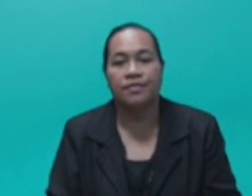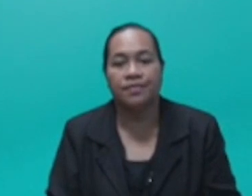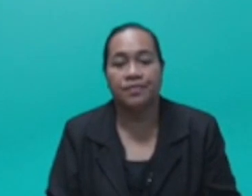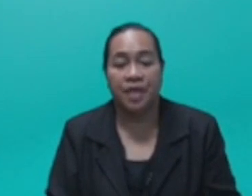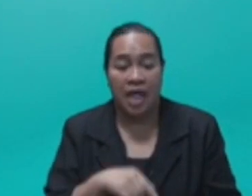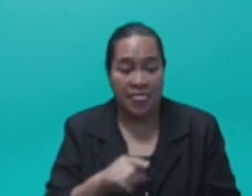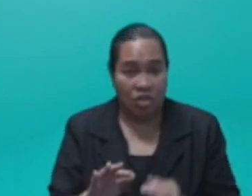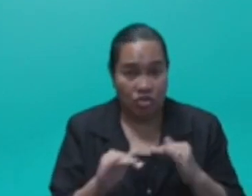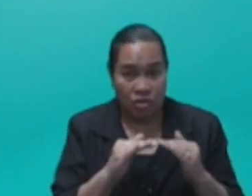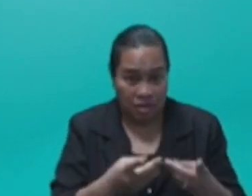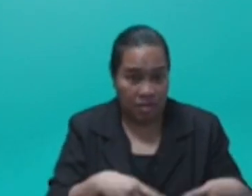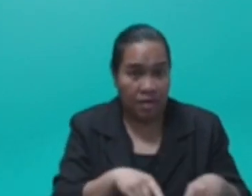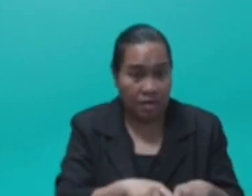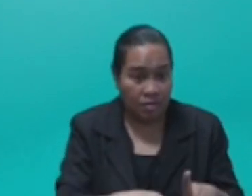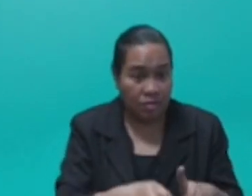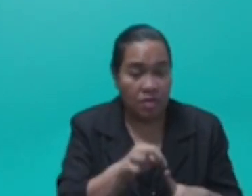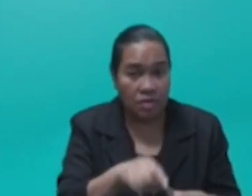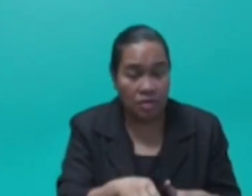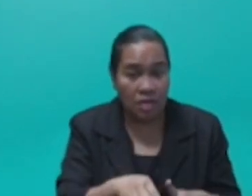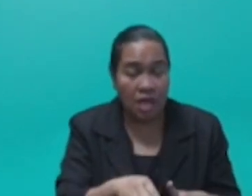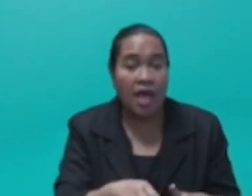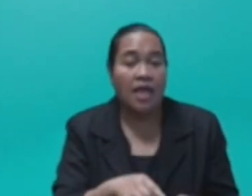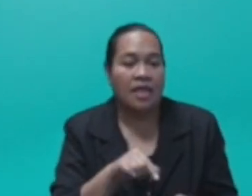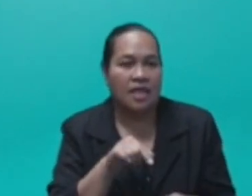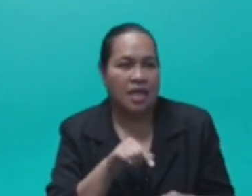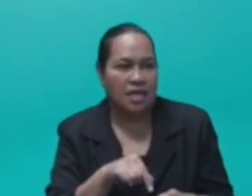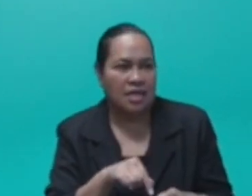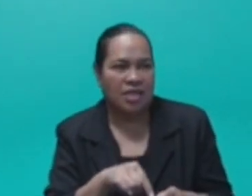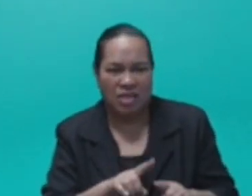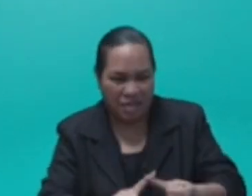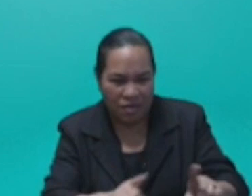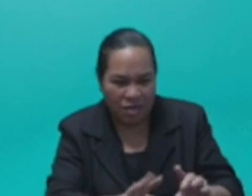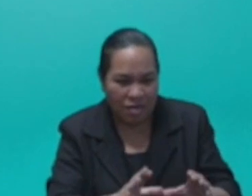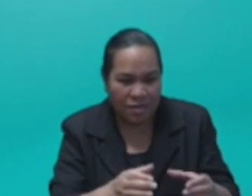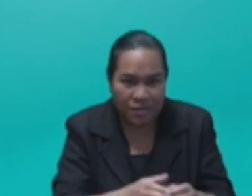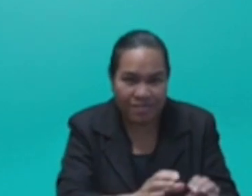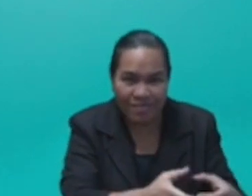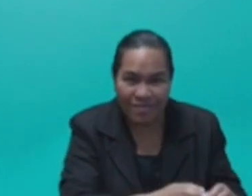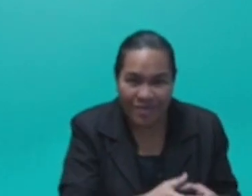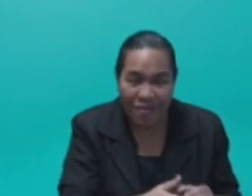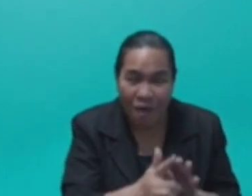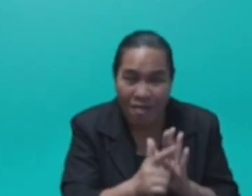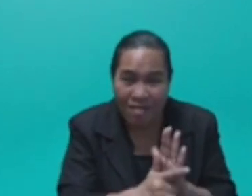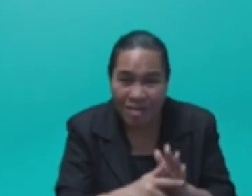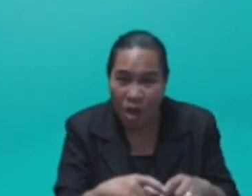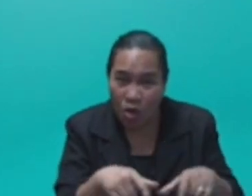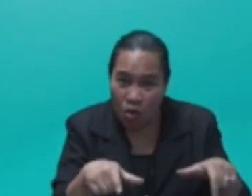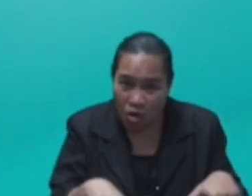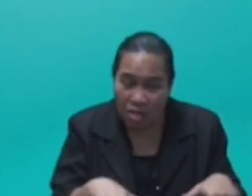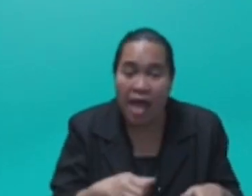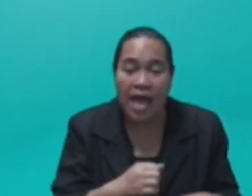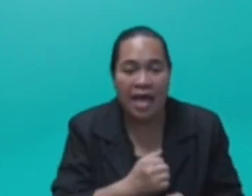Judicial Department includes the Judiciary, Magistracy, and the various tribunals, namely the Small Claims Tribunal and the court support